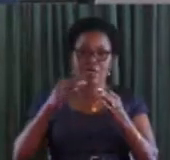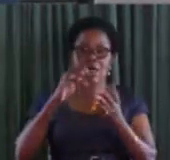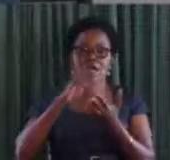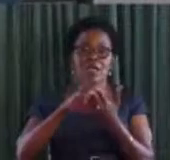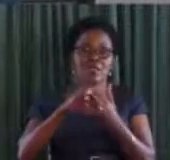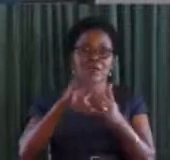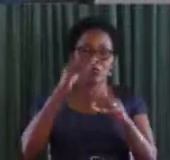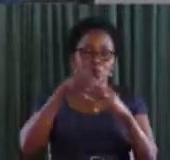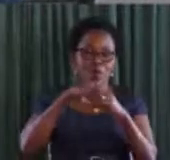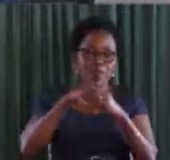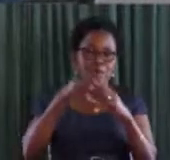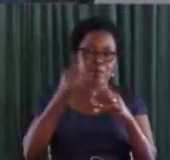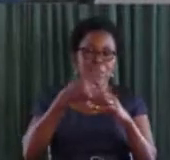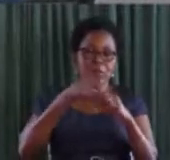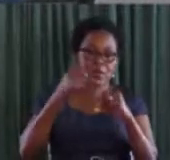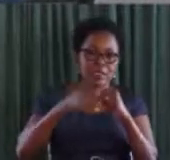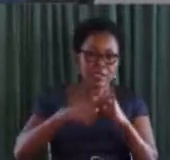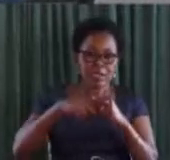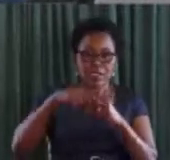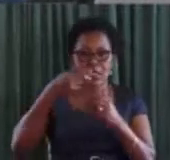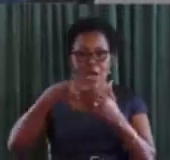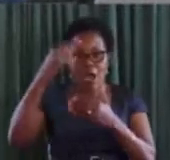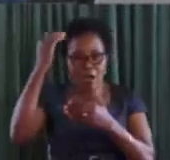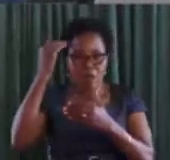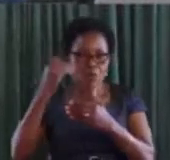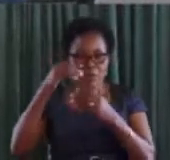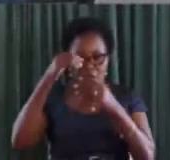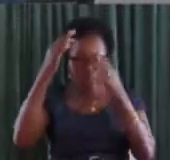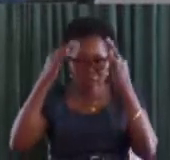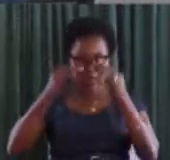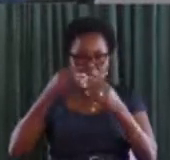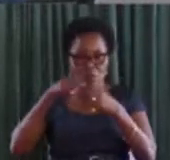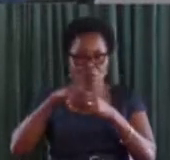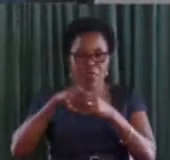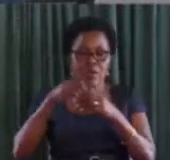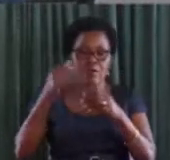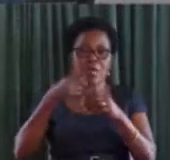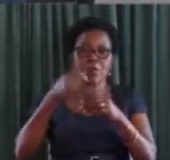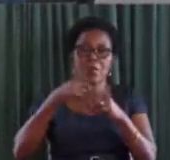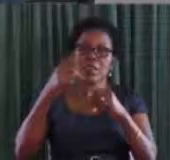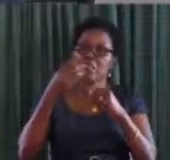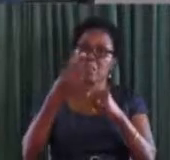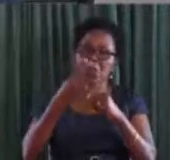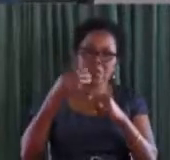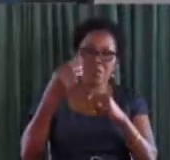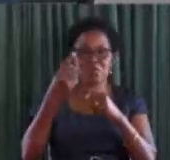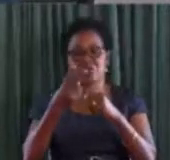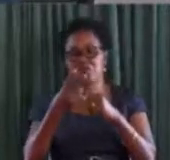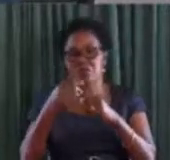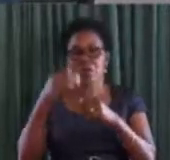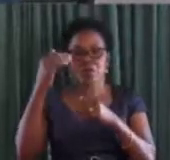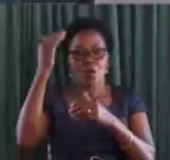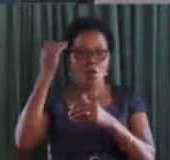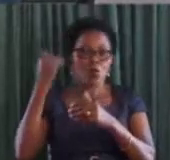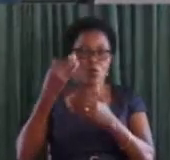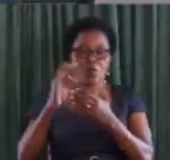a judge of the High Court has decided within maybe 4 months or 3 months, Court of Appeal has decided the matter within 2 or 3